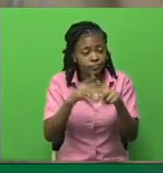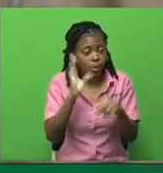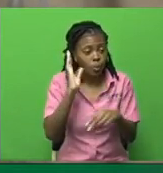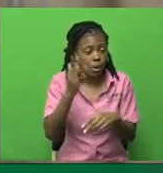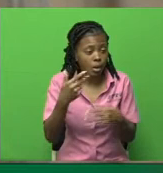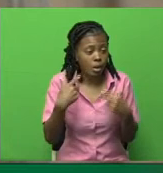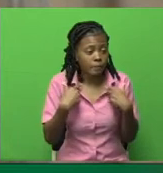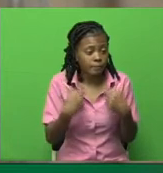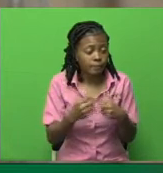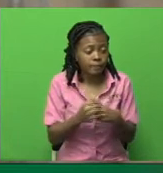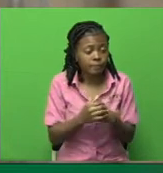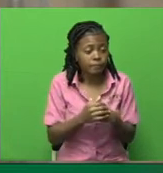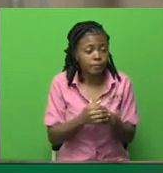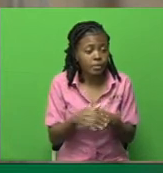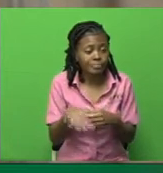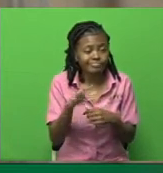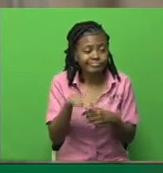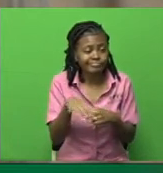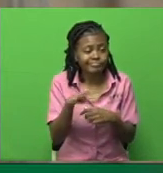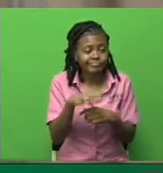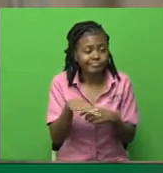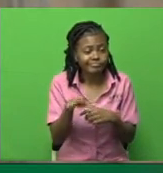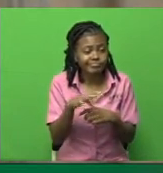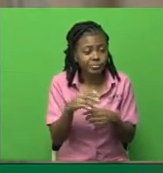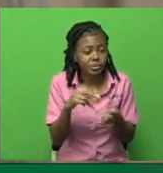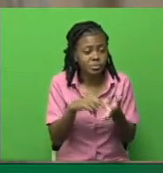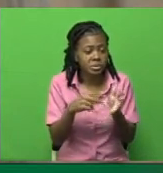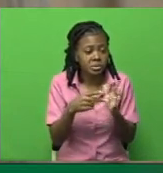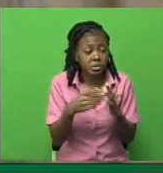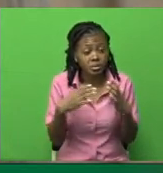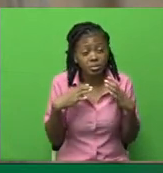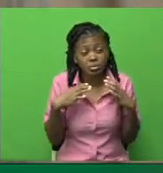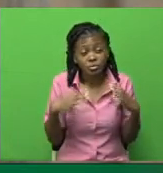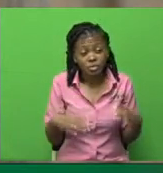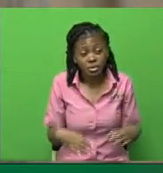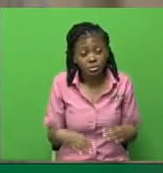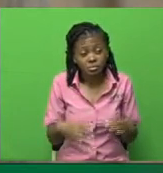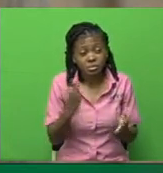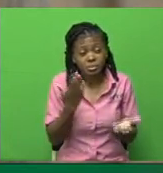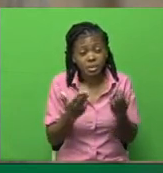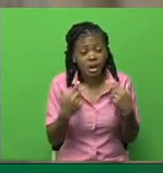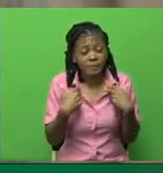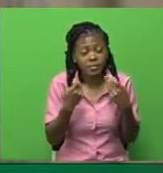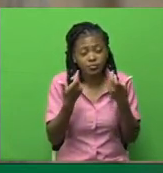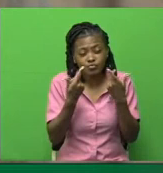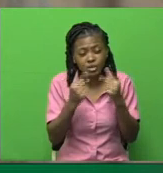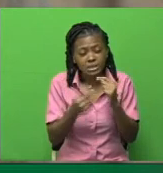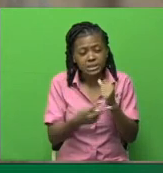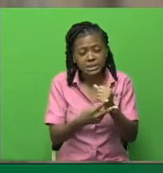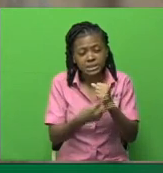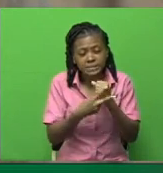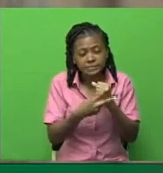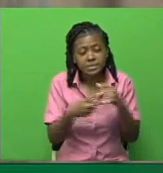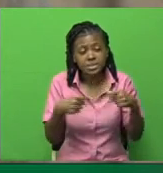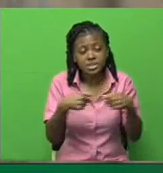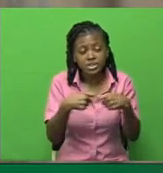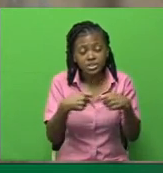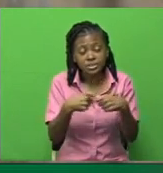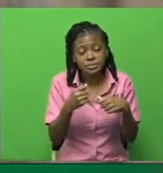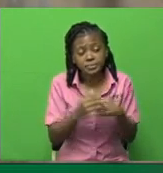elasticity of 0.15 the customer will reduce their average demand so their volumetric tariff decrease to